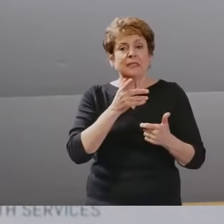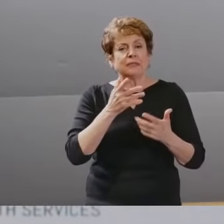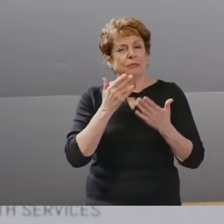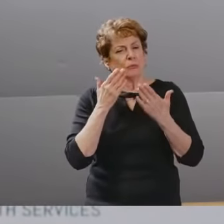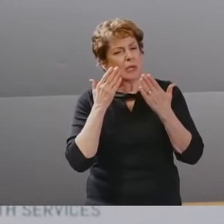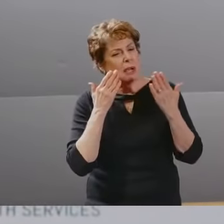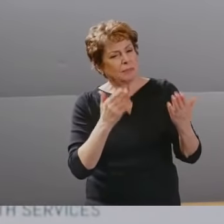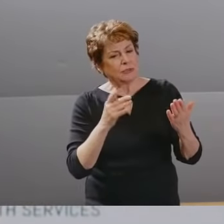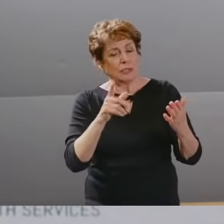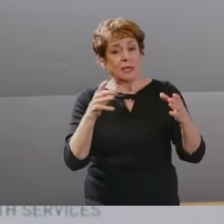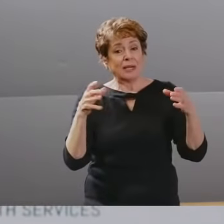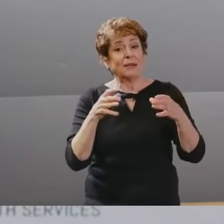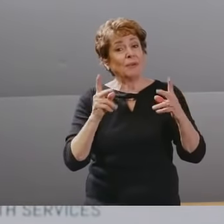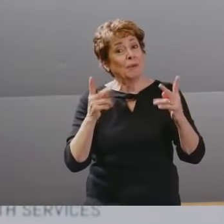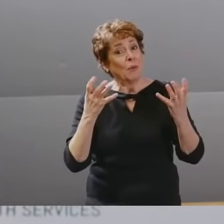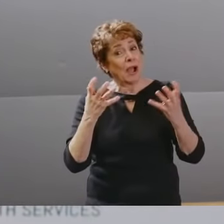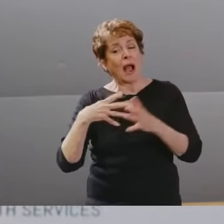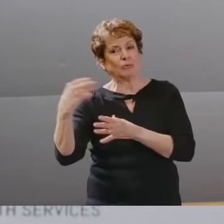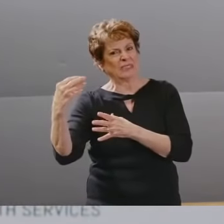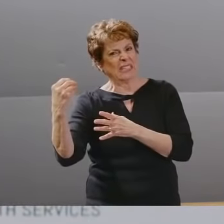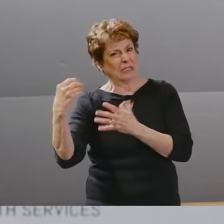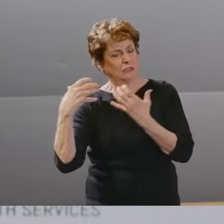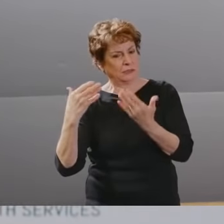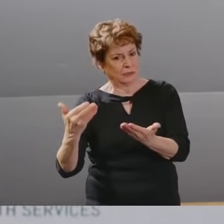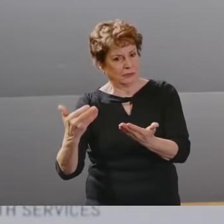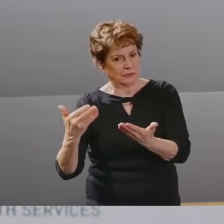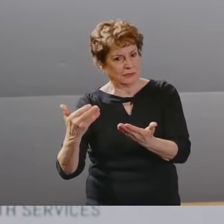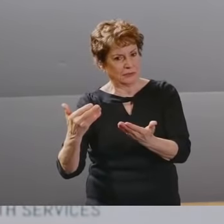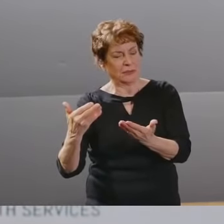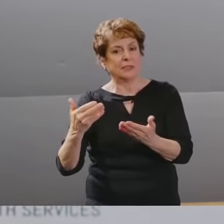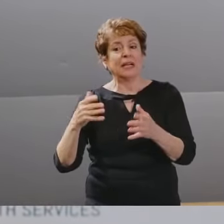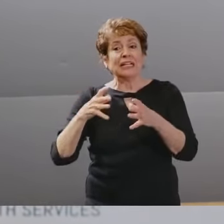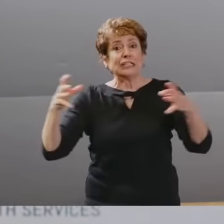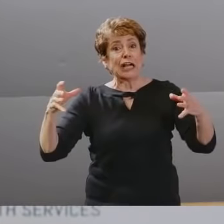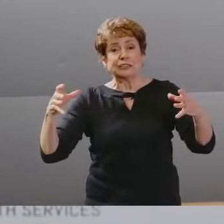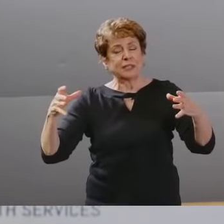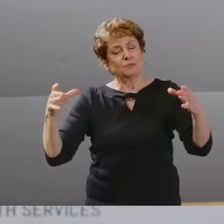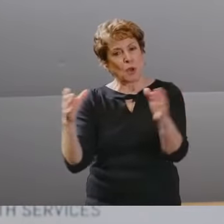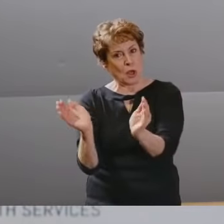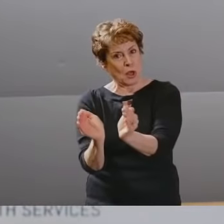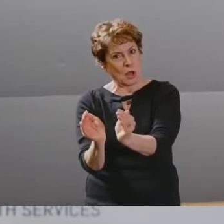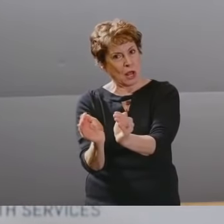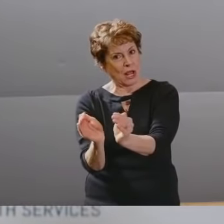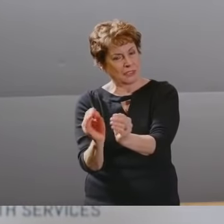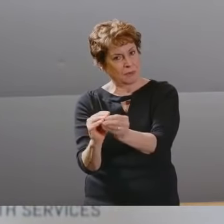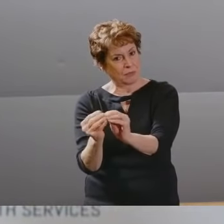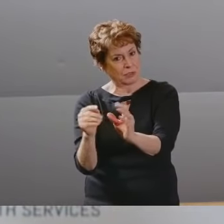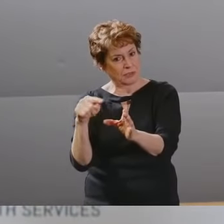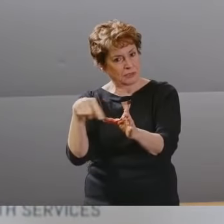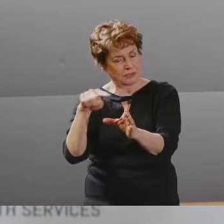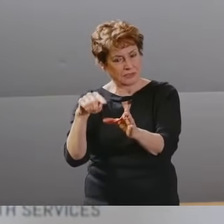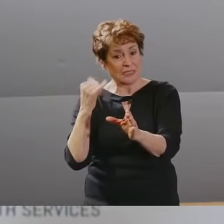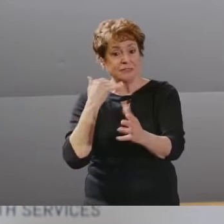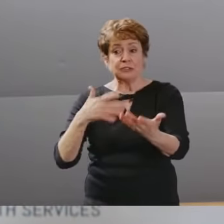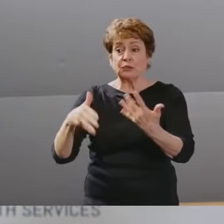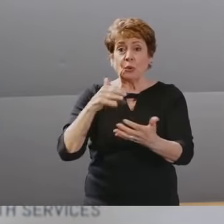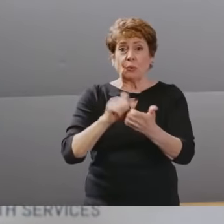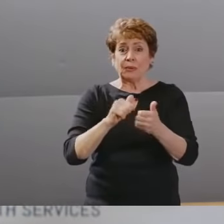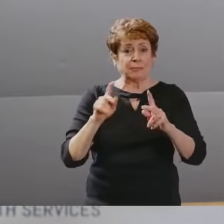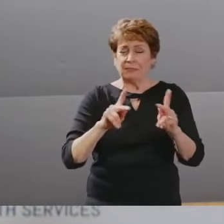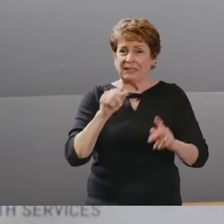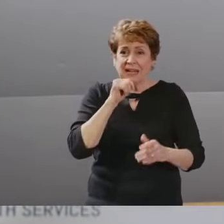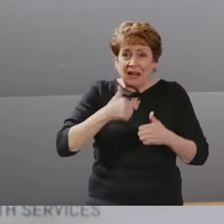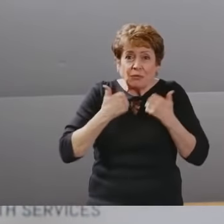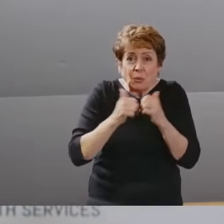outside, reducing the size of your gathering, wearing a mask if you are around people who do not live with you,